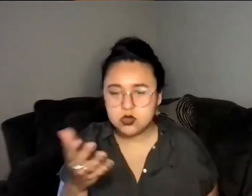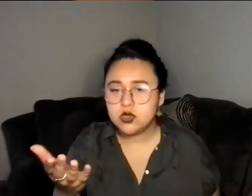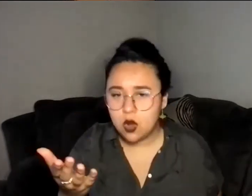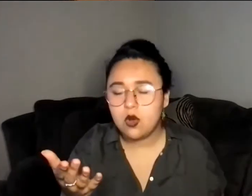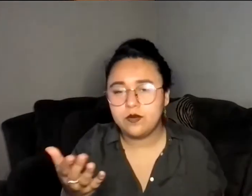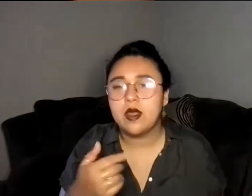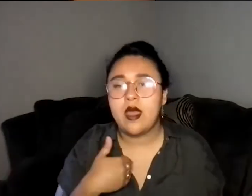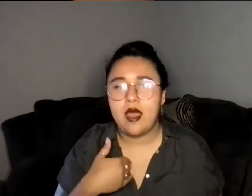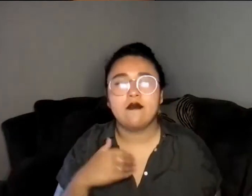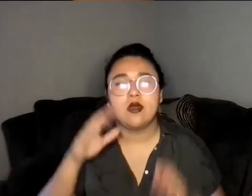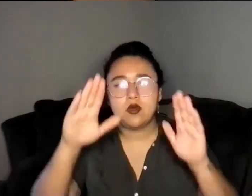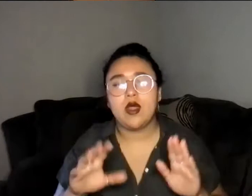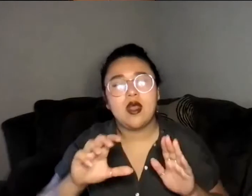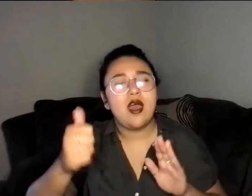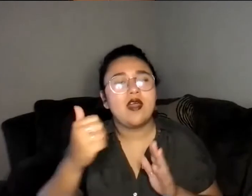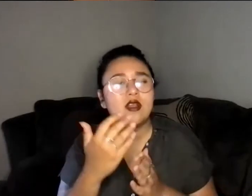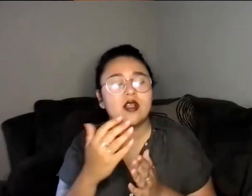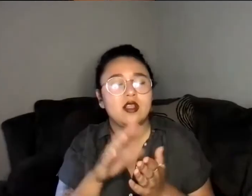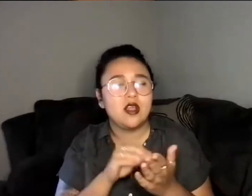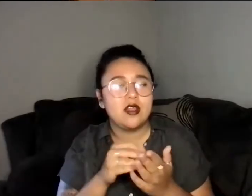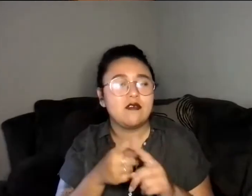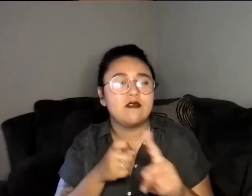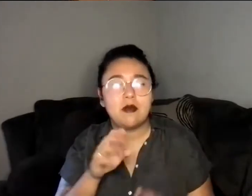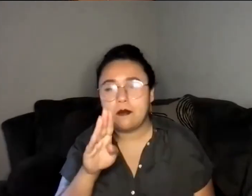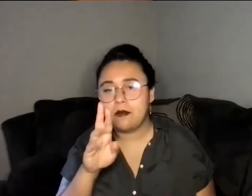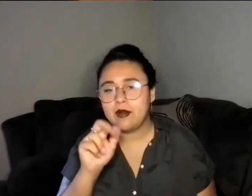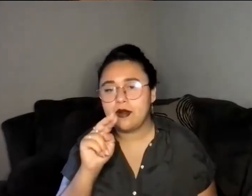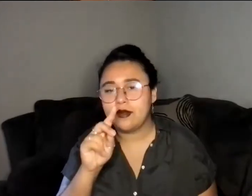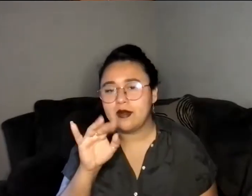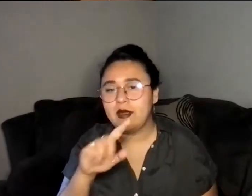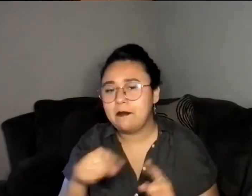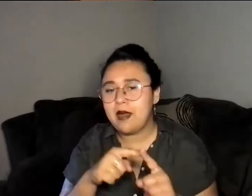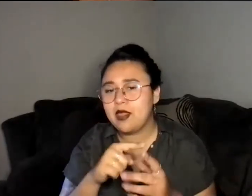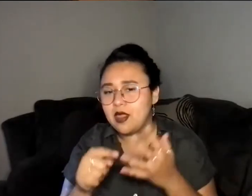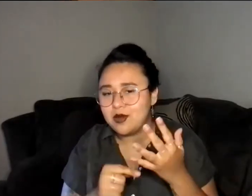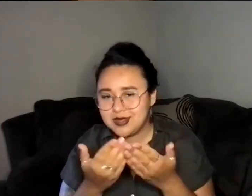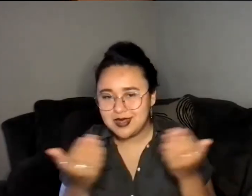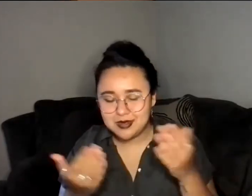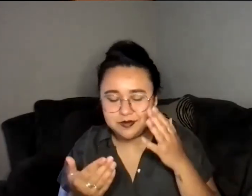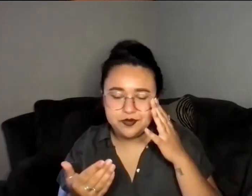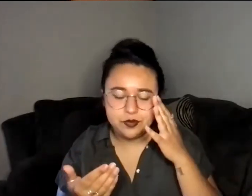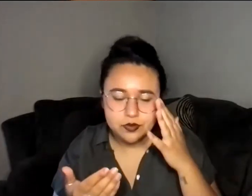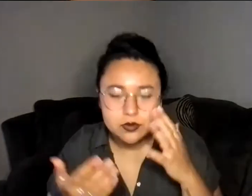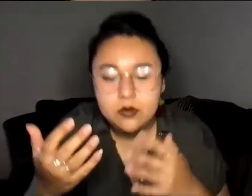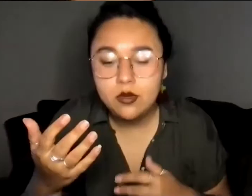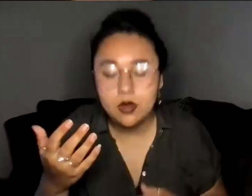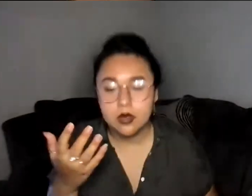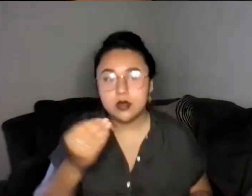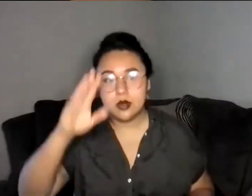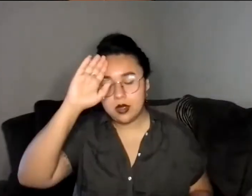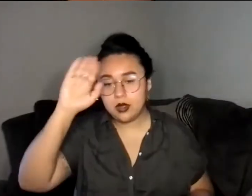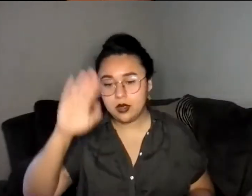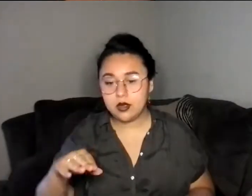great other learning for you from Brandie about those things. And I know that there